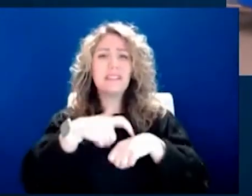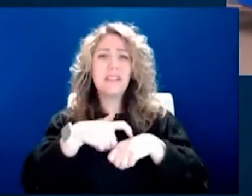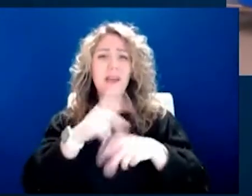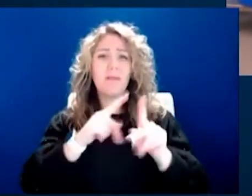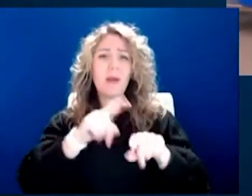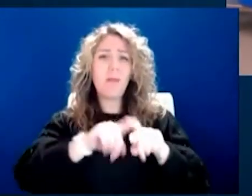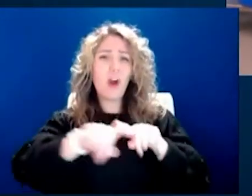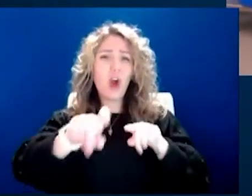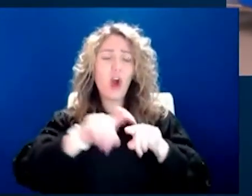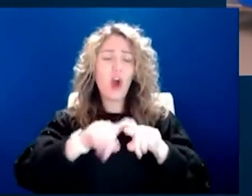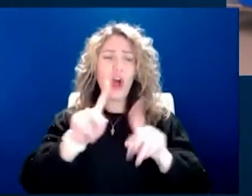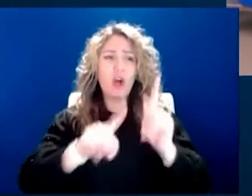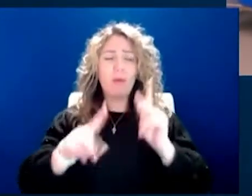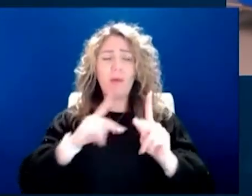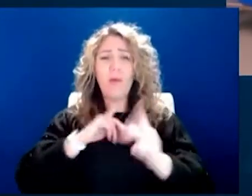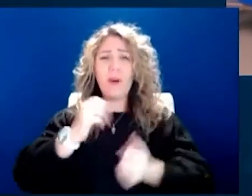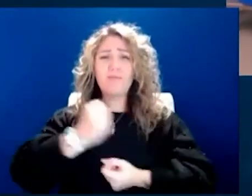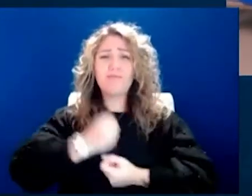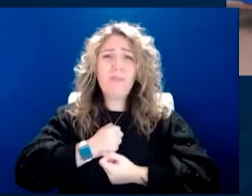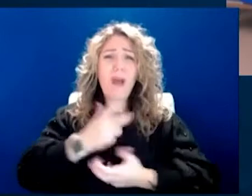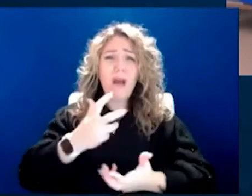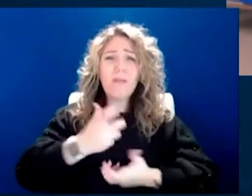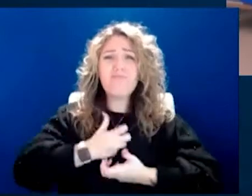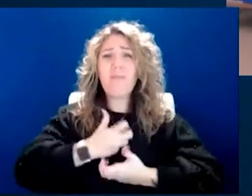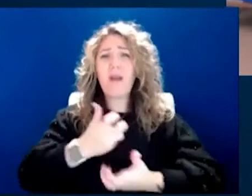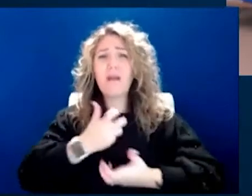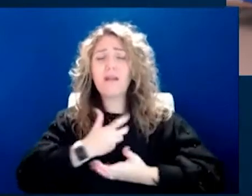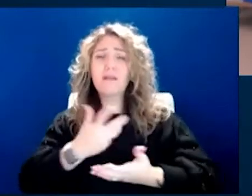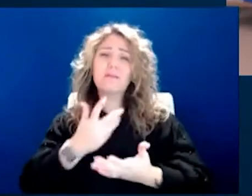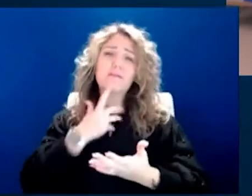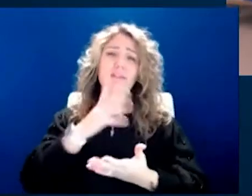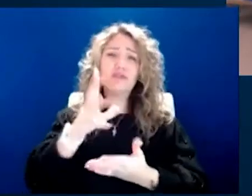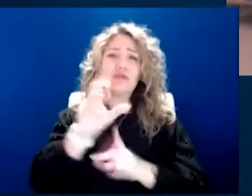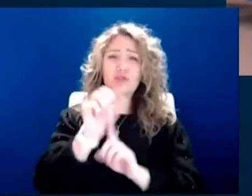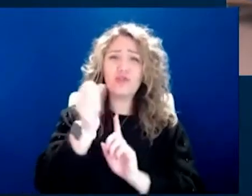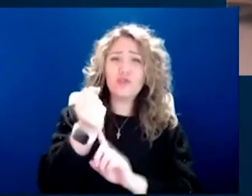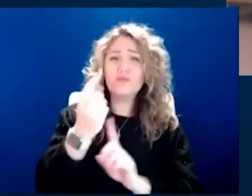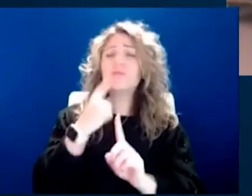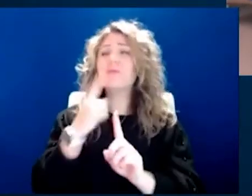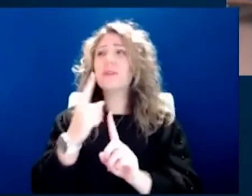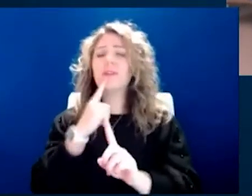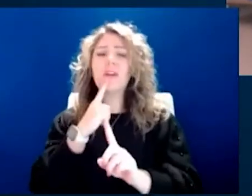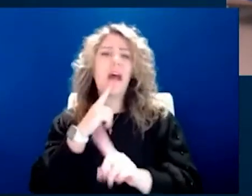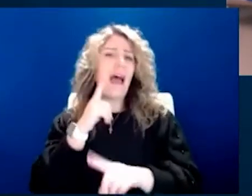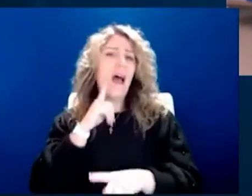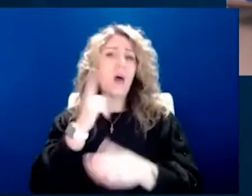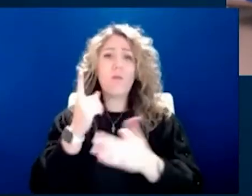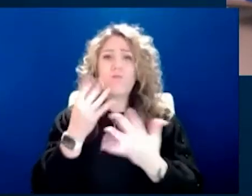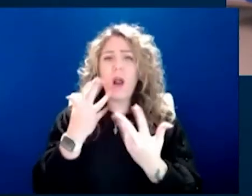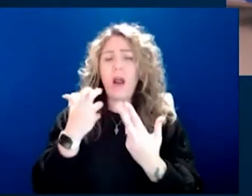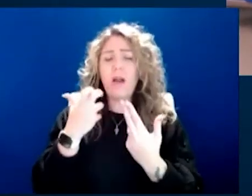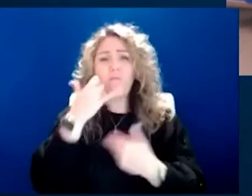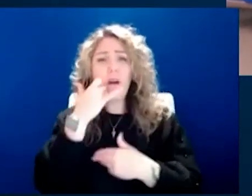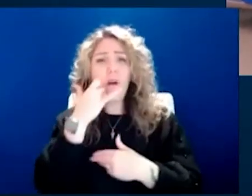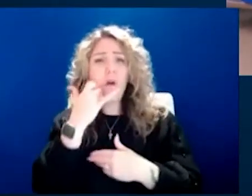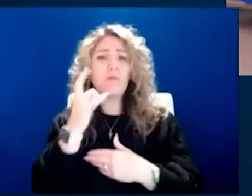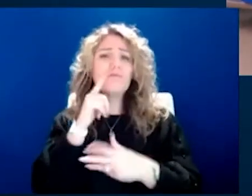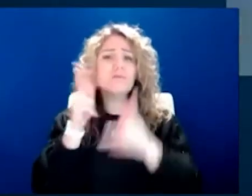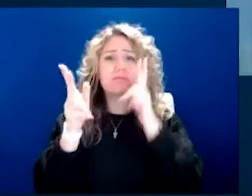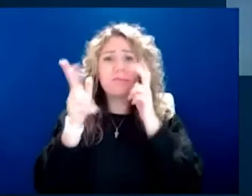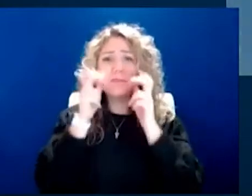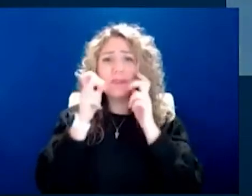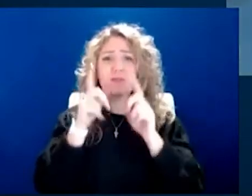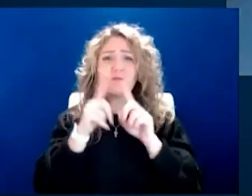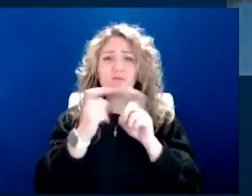their situations and what's going on, and I'll sit on the phone and listen to them till the cows come home. But you know, we just want to be there for our